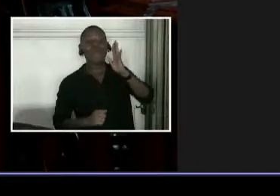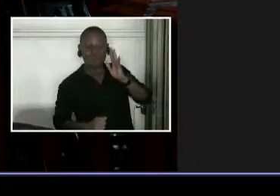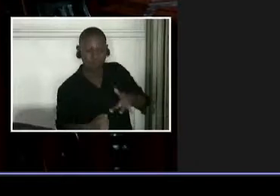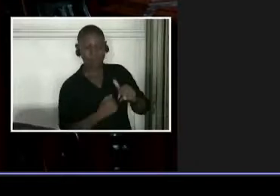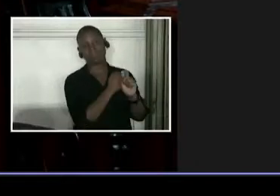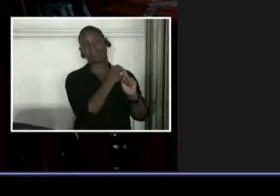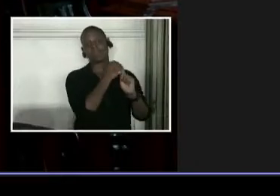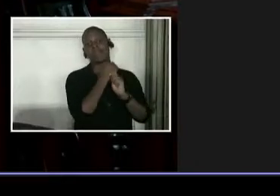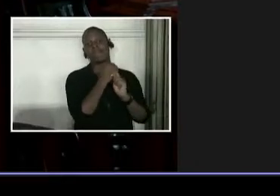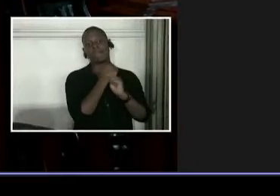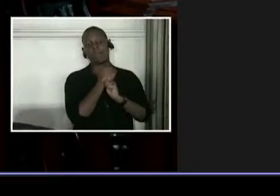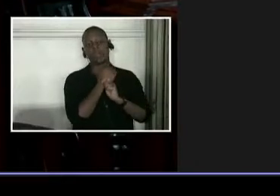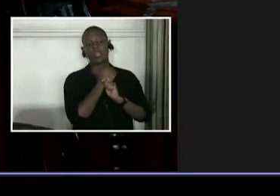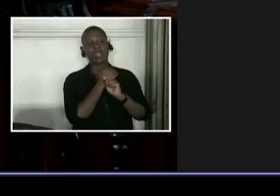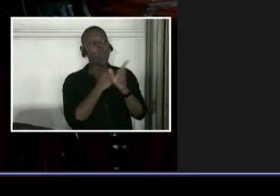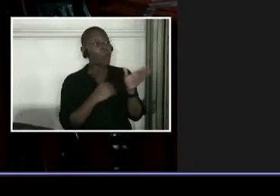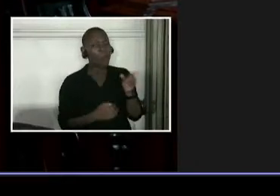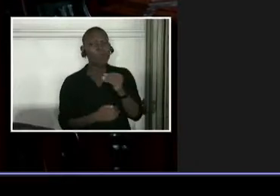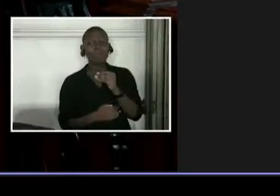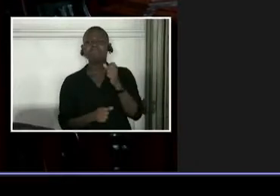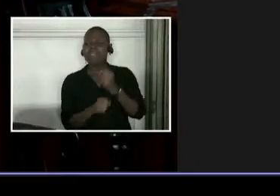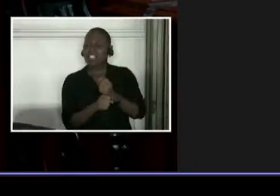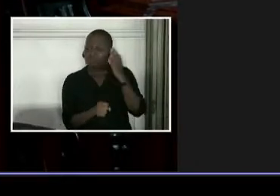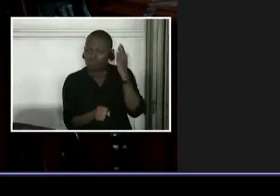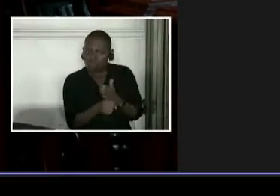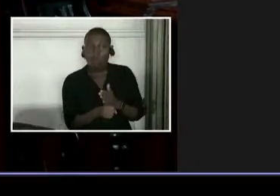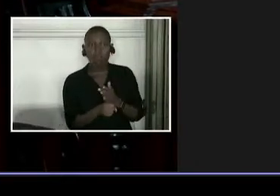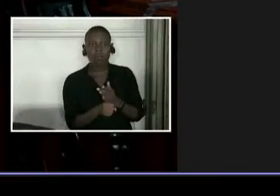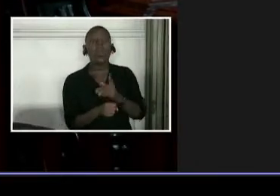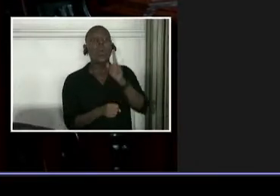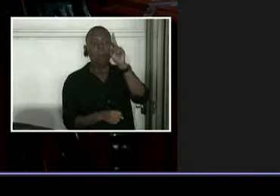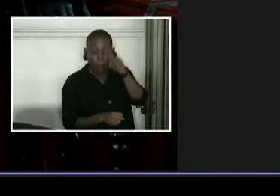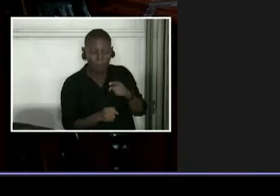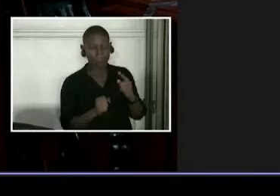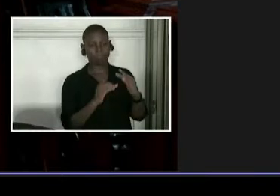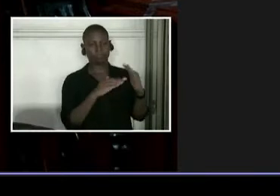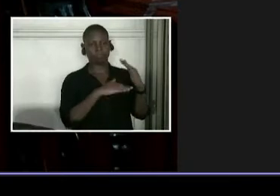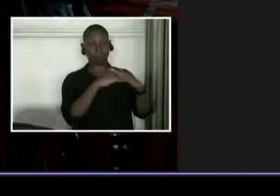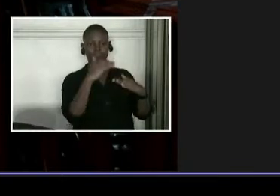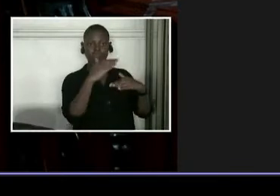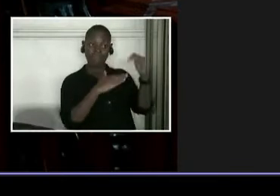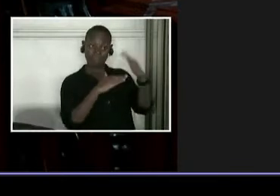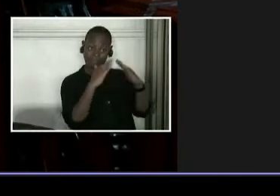to assure everyone that they won't be permanent. And there is a difference between